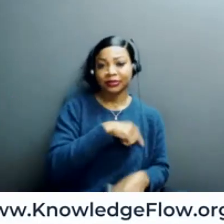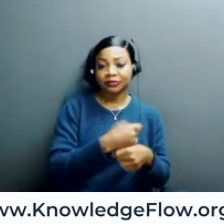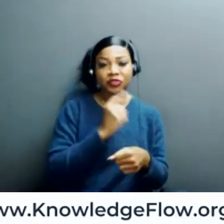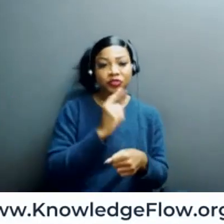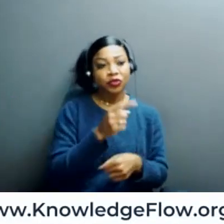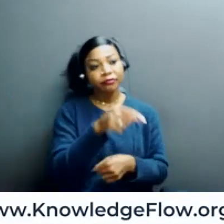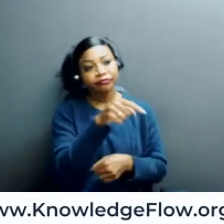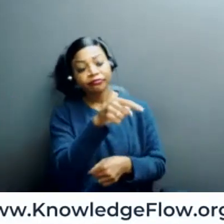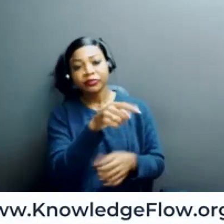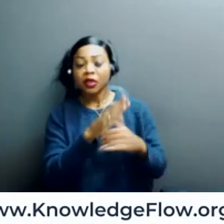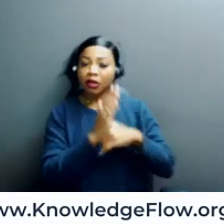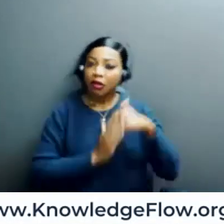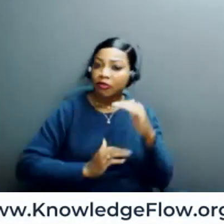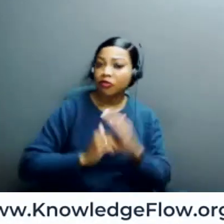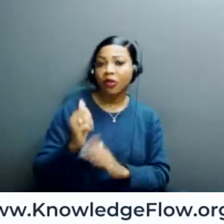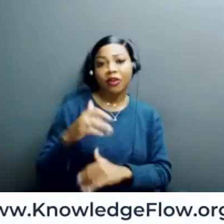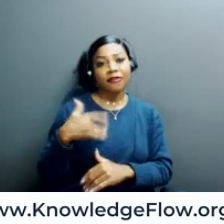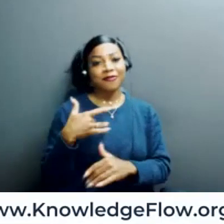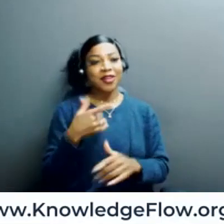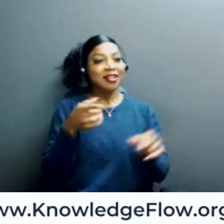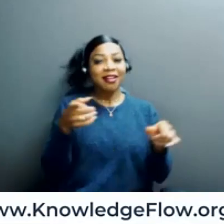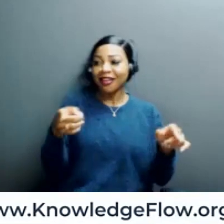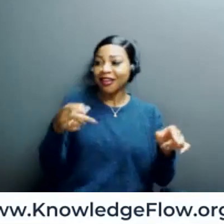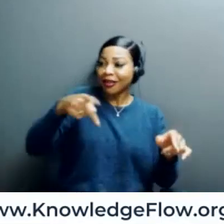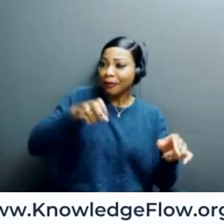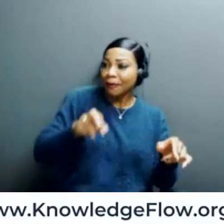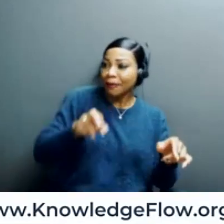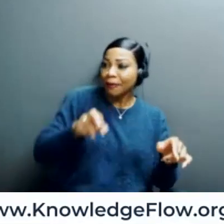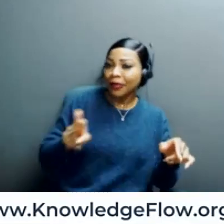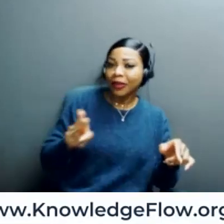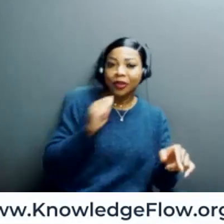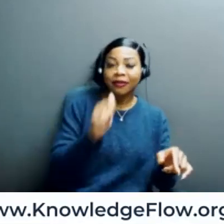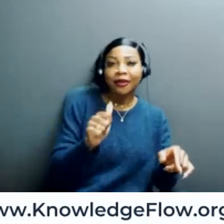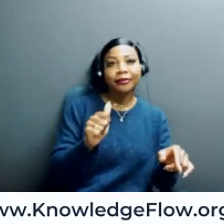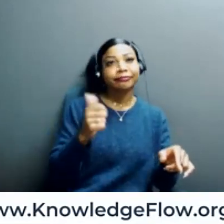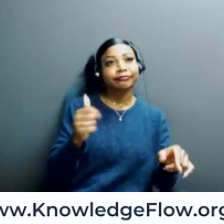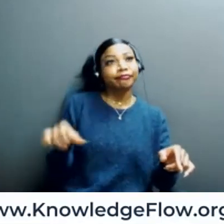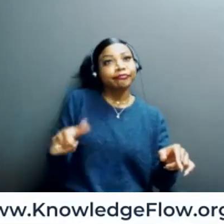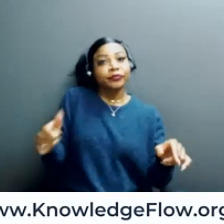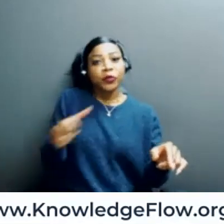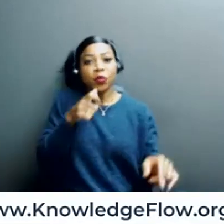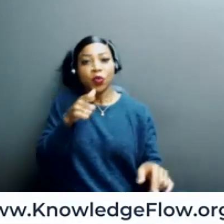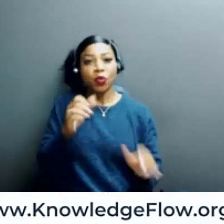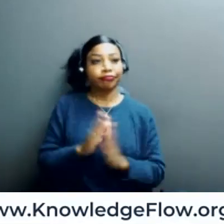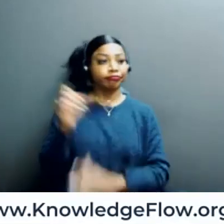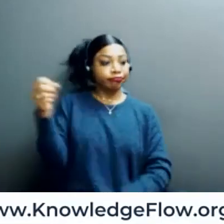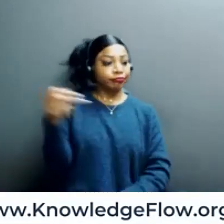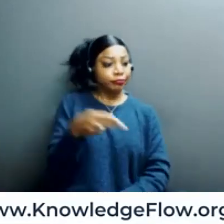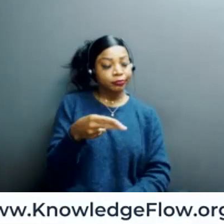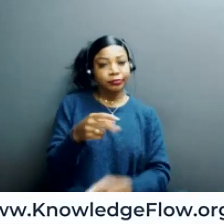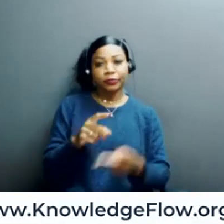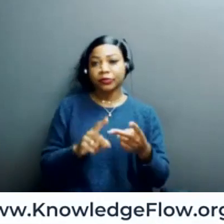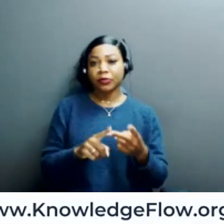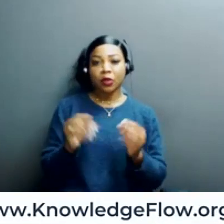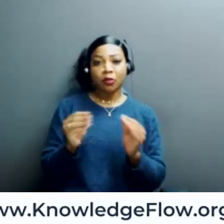comfortable feeling like they're dealing with a peer and not necessarily someone who is you know better at or you know is